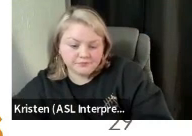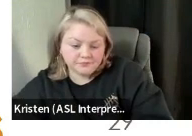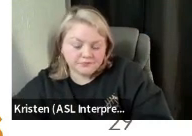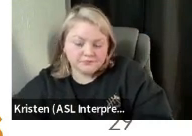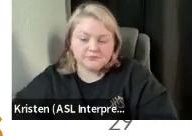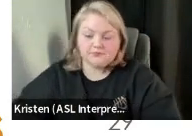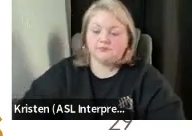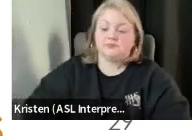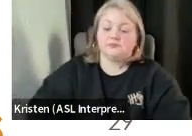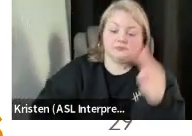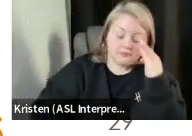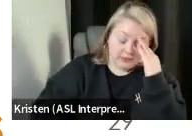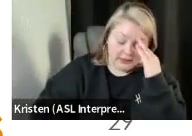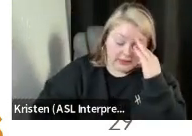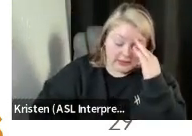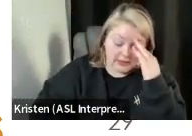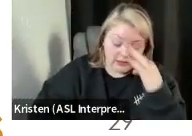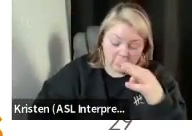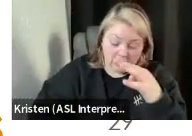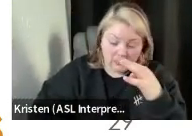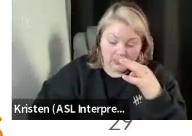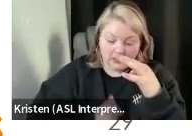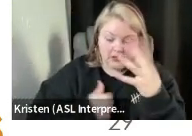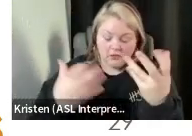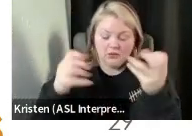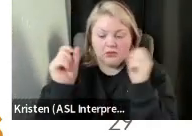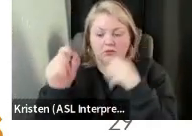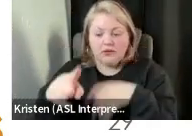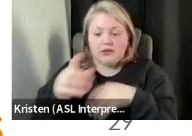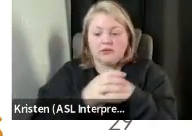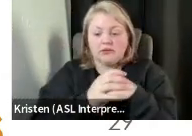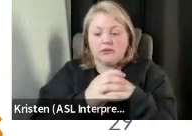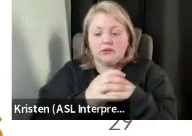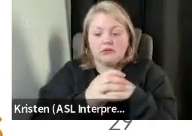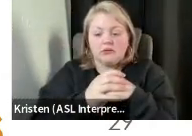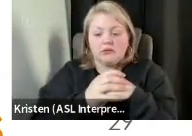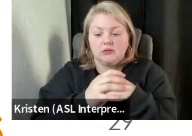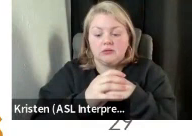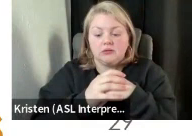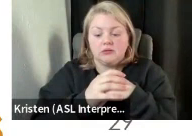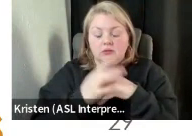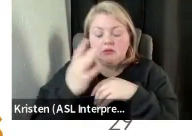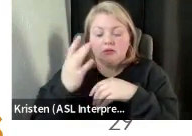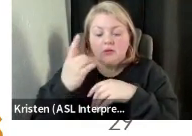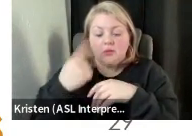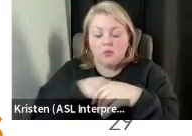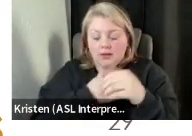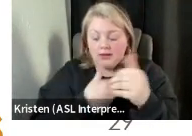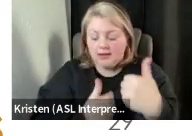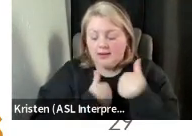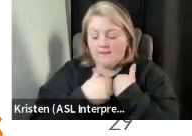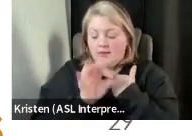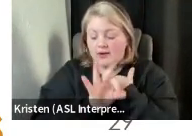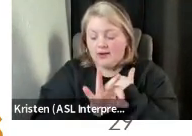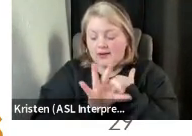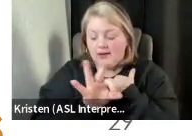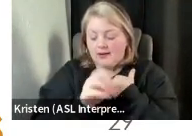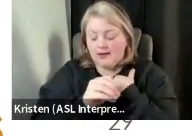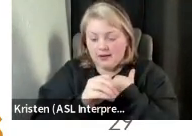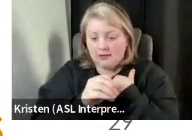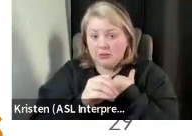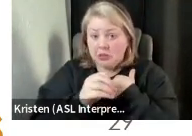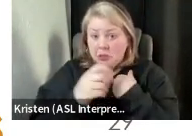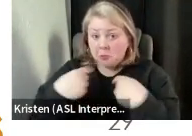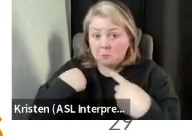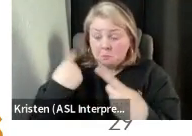Yeah, hi. I wanted to ask that, so we have 990s. We've been around for a